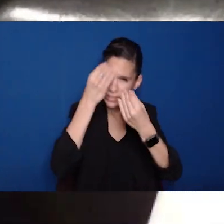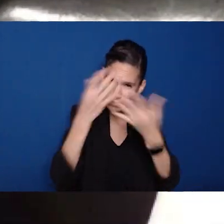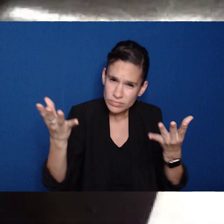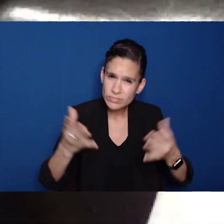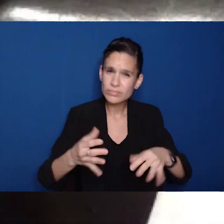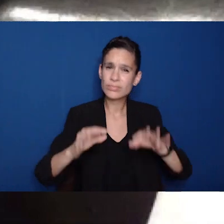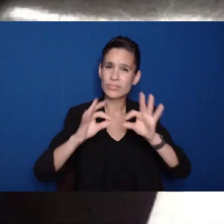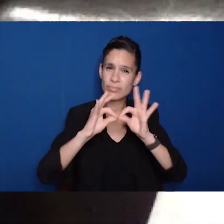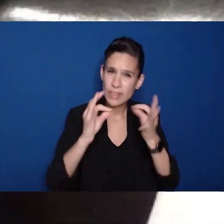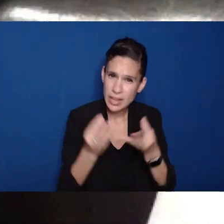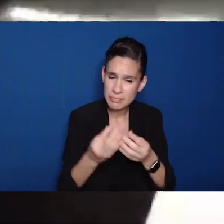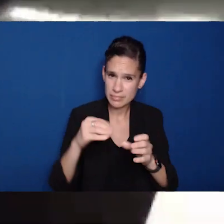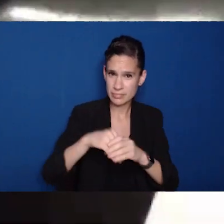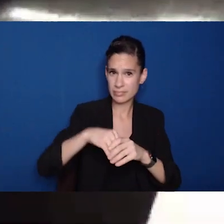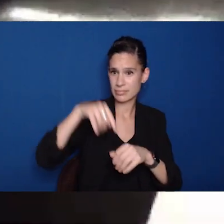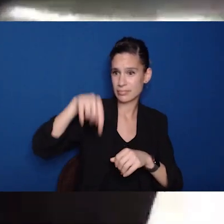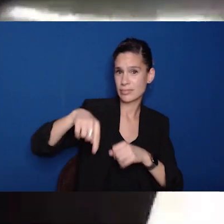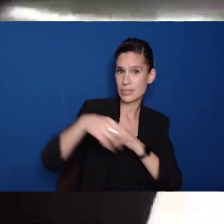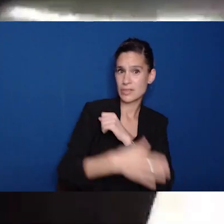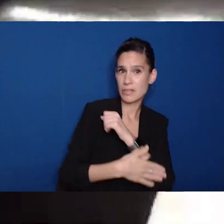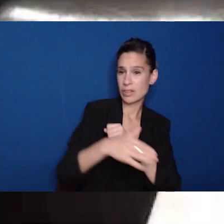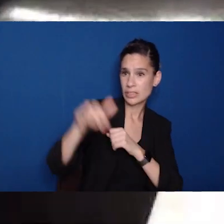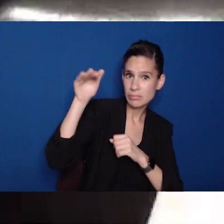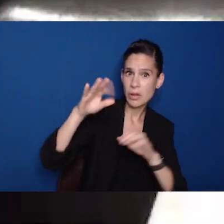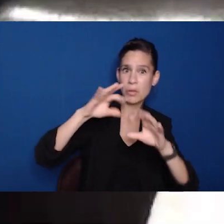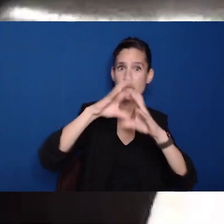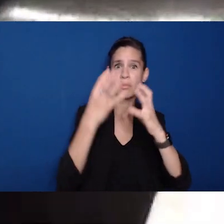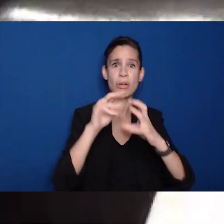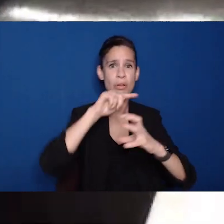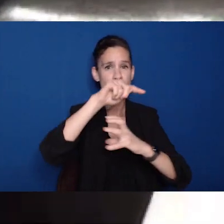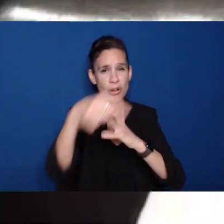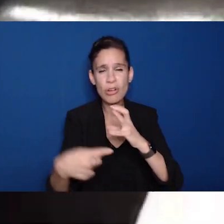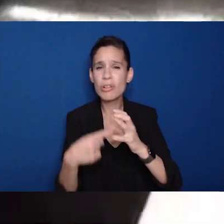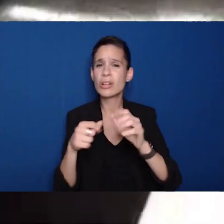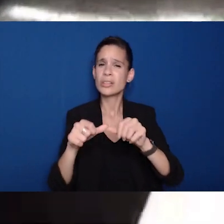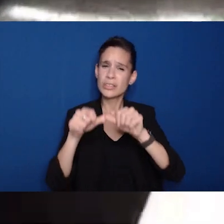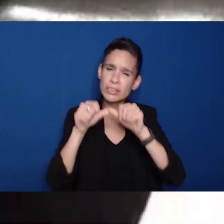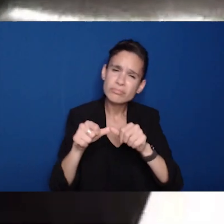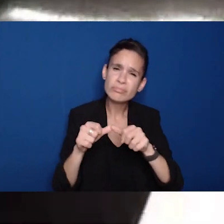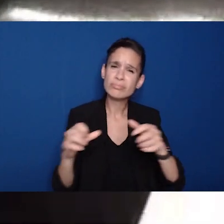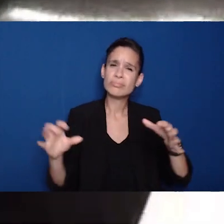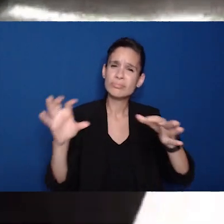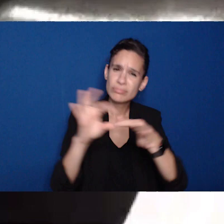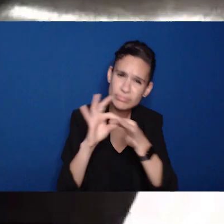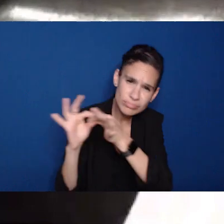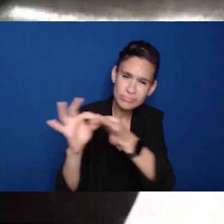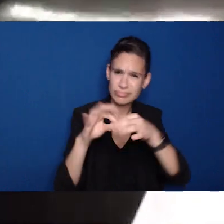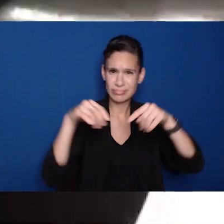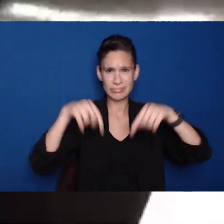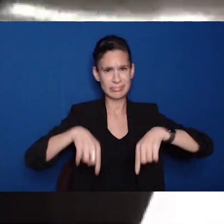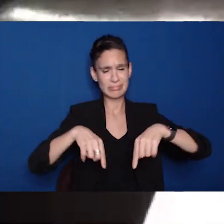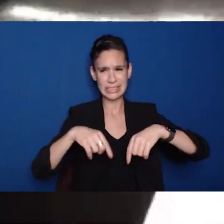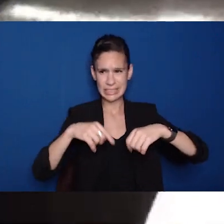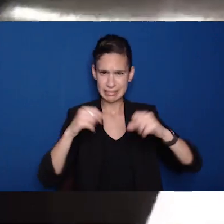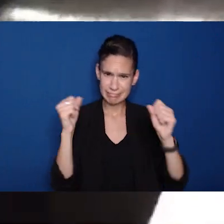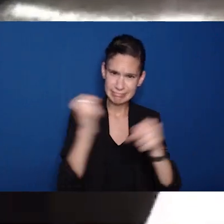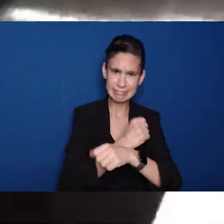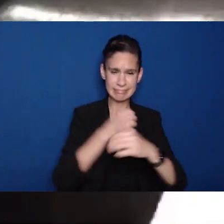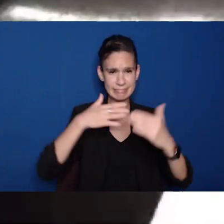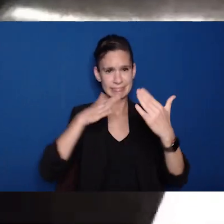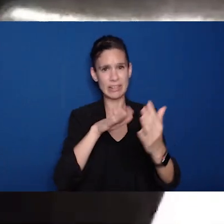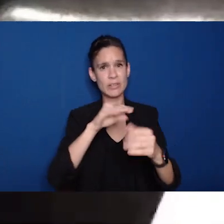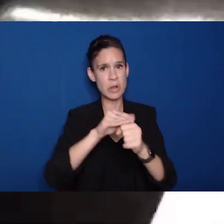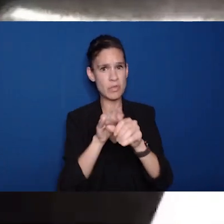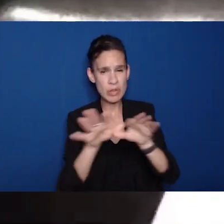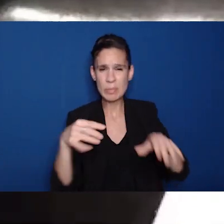said, to my family of Zimbabwe, outside the country, inside the country, wherever you are, let's just continue to be